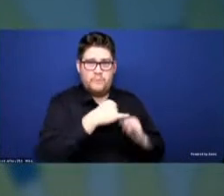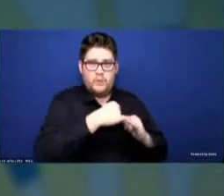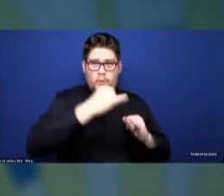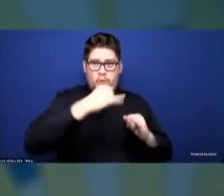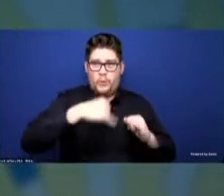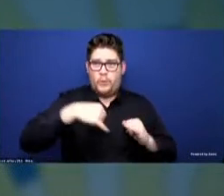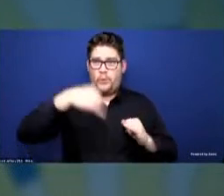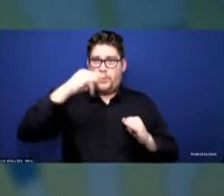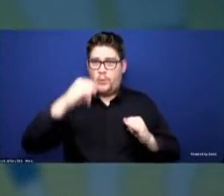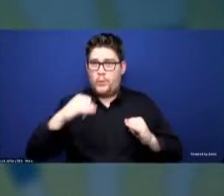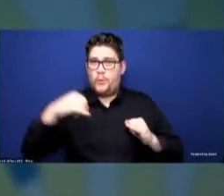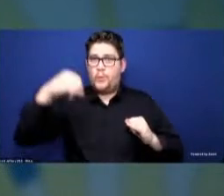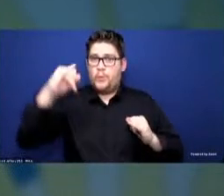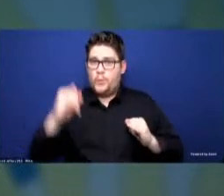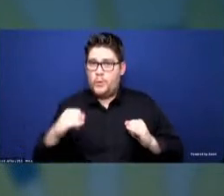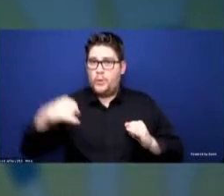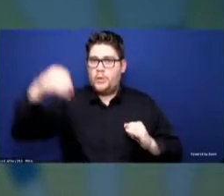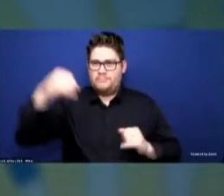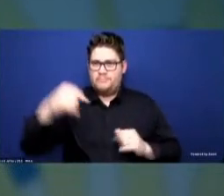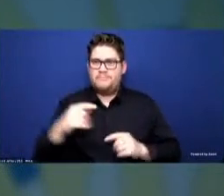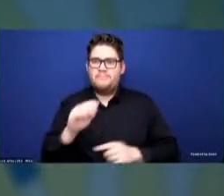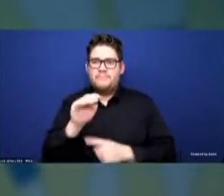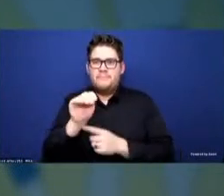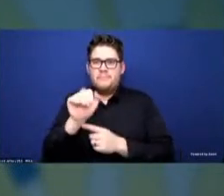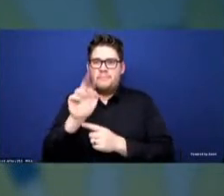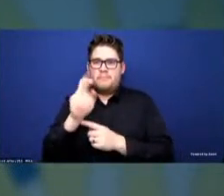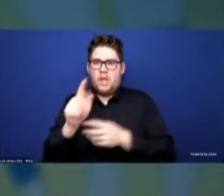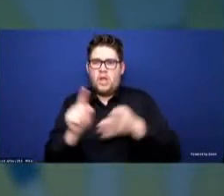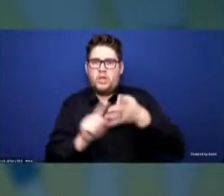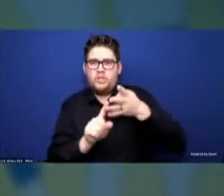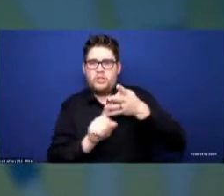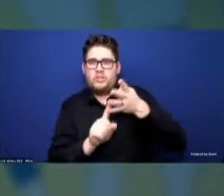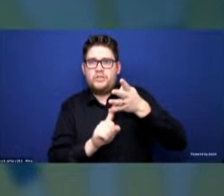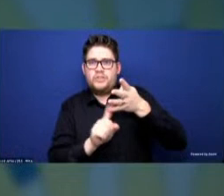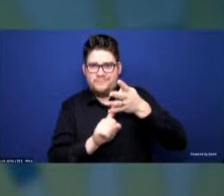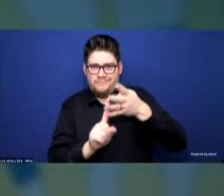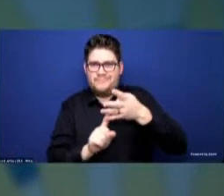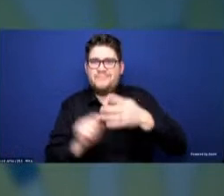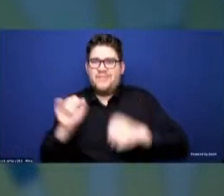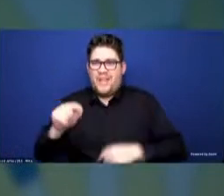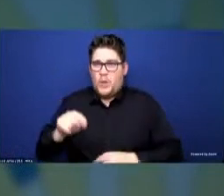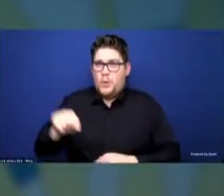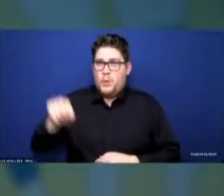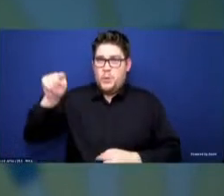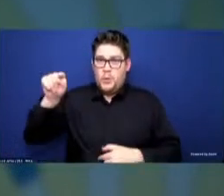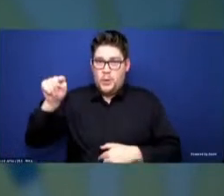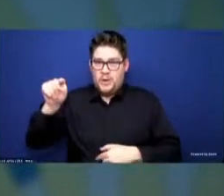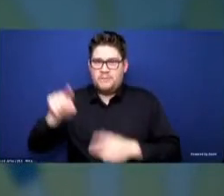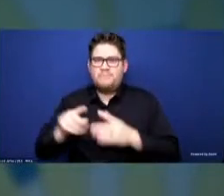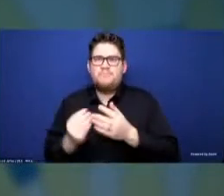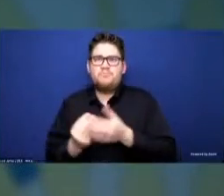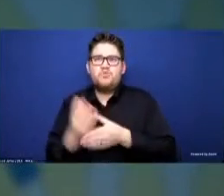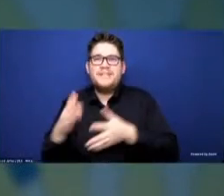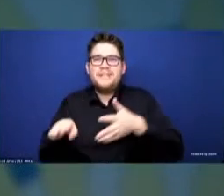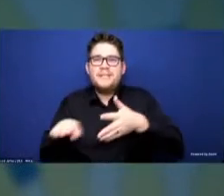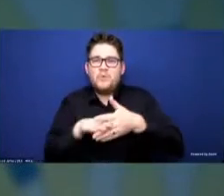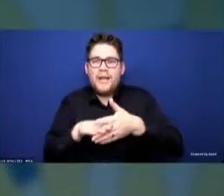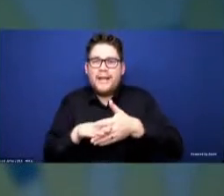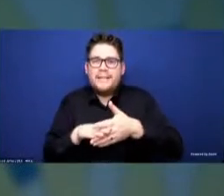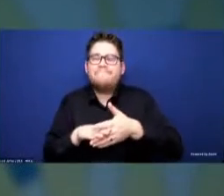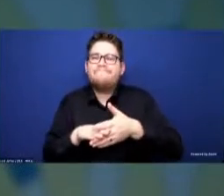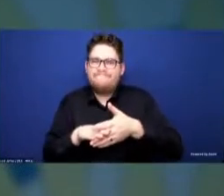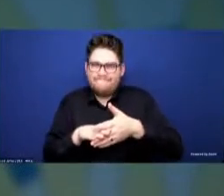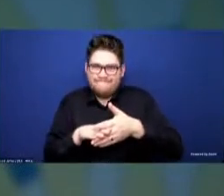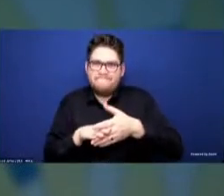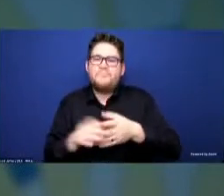this was during the period of time in the middle of the spring break where we started to see a lot more social connections and activity and